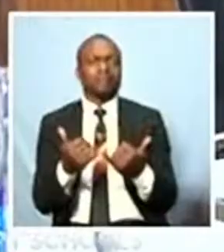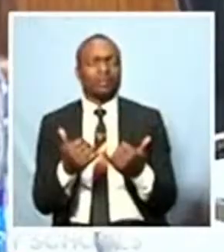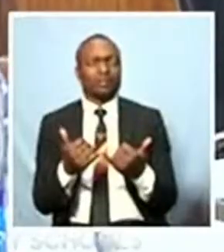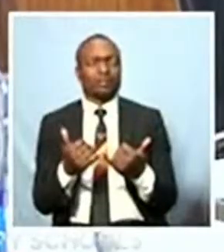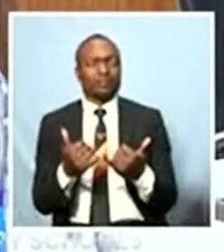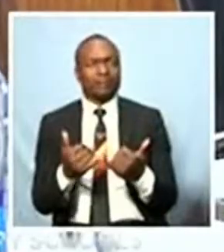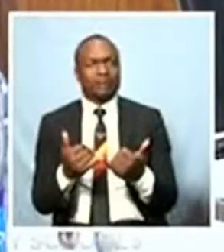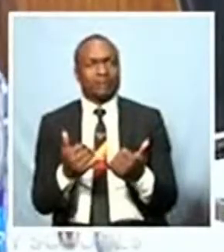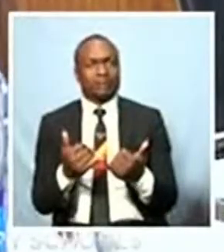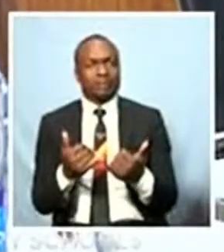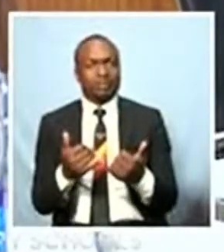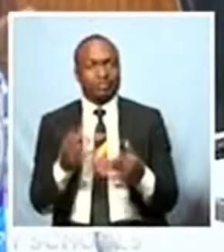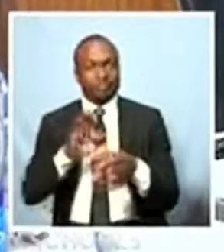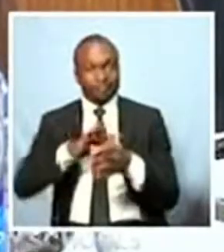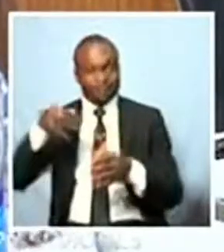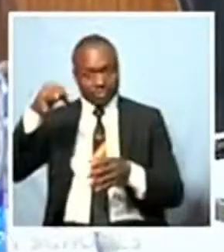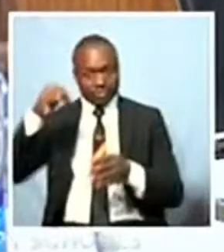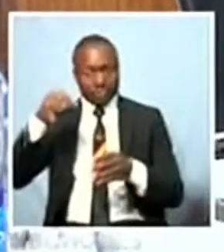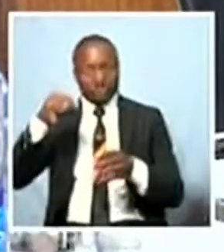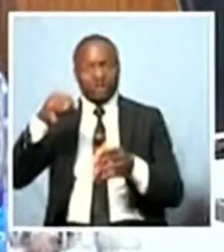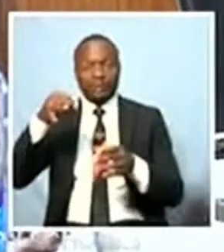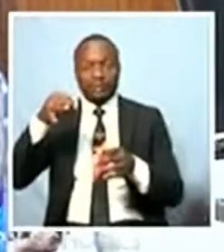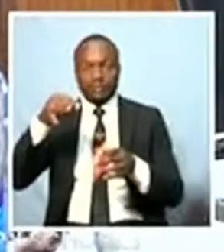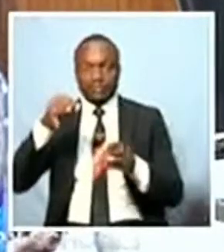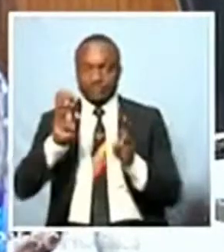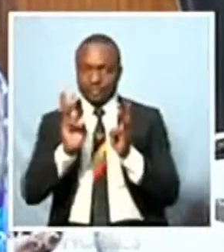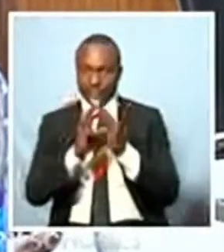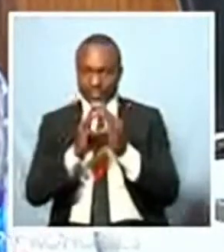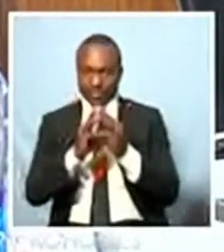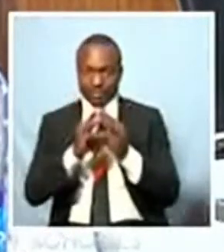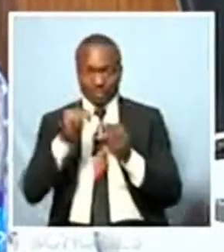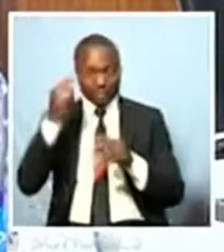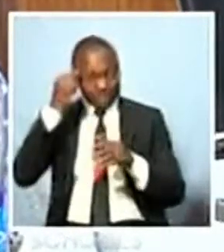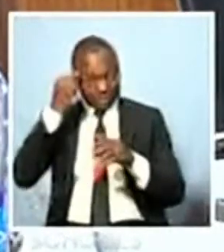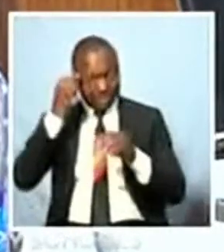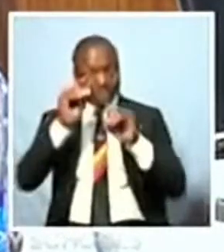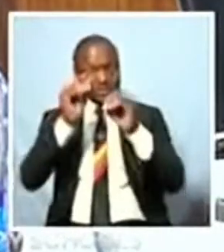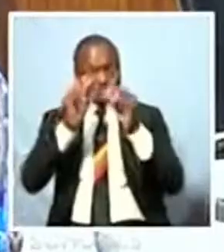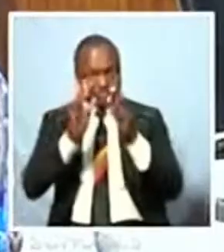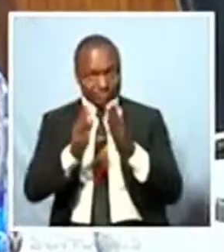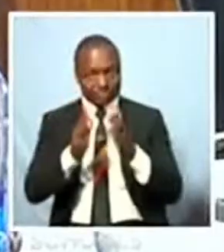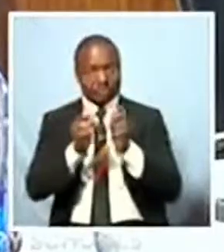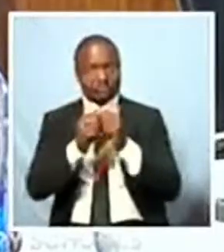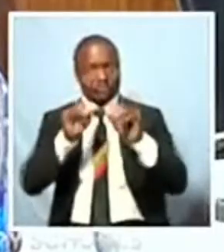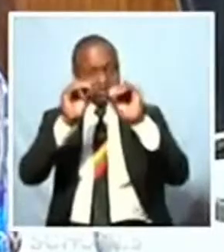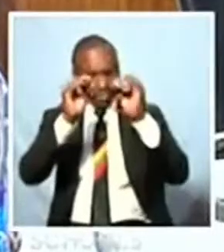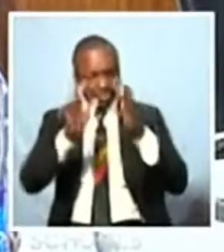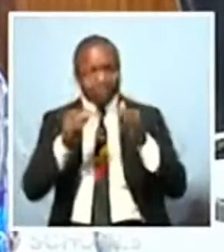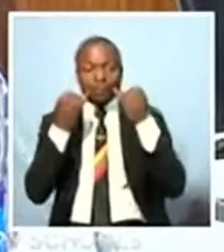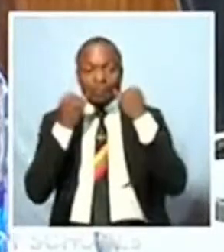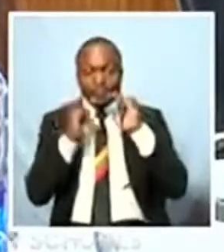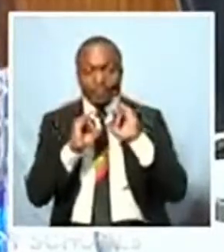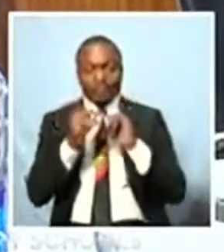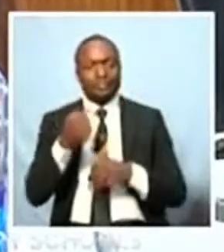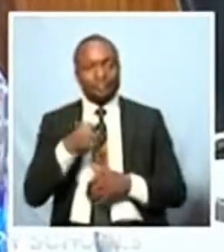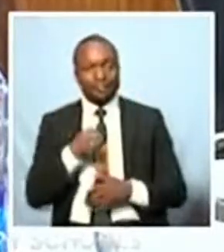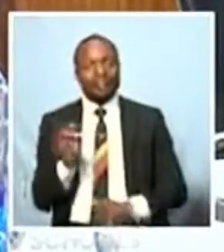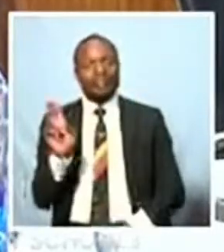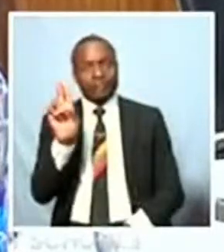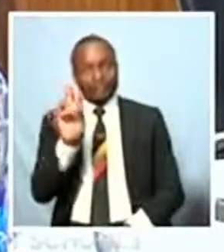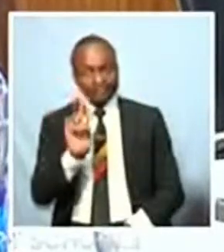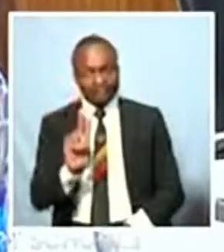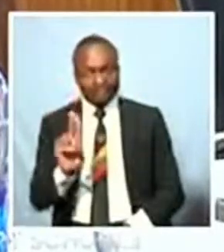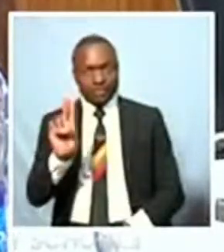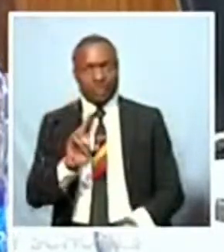I had the stakeholders meeting with the heads and the teachers, they told me to say we used to